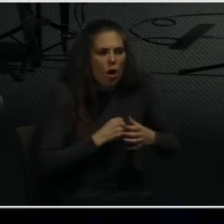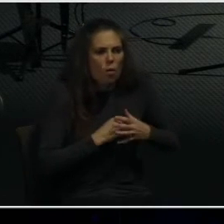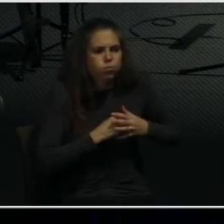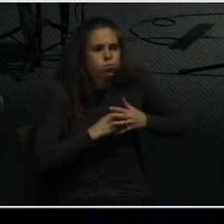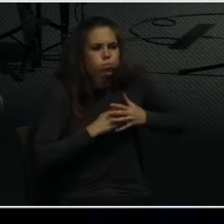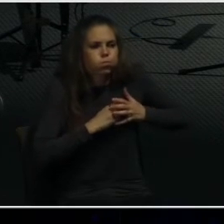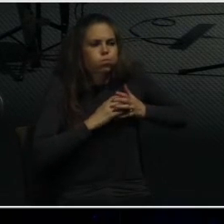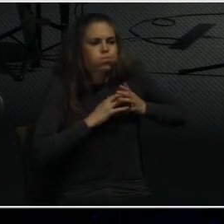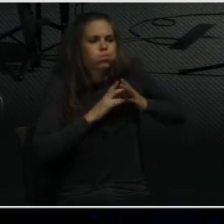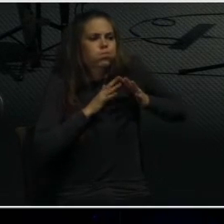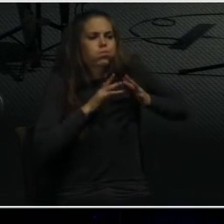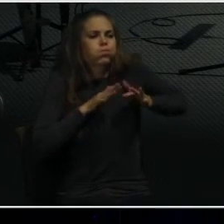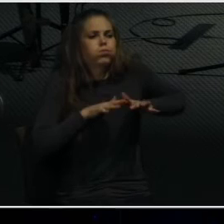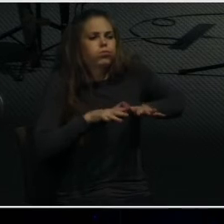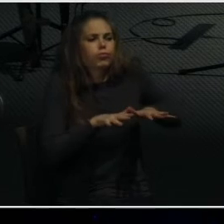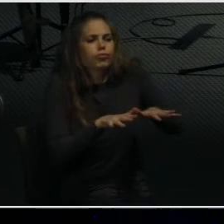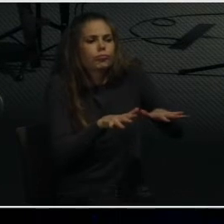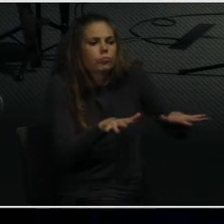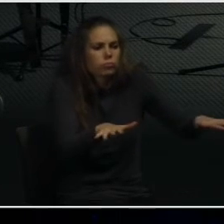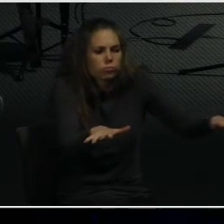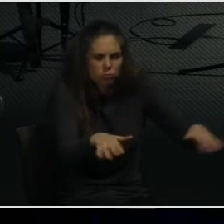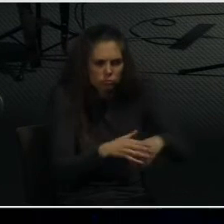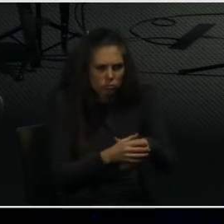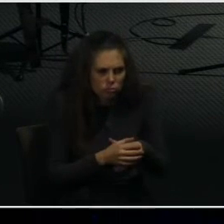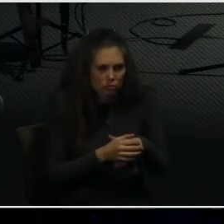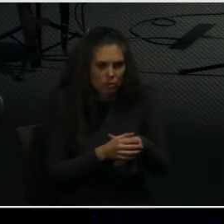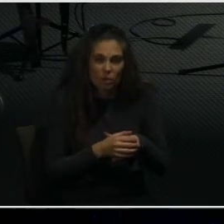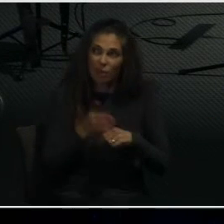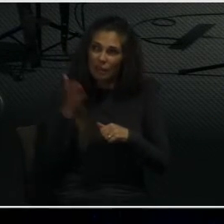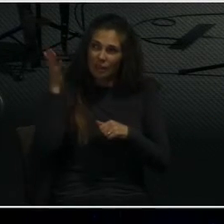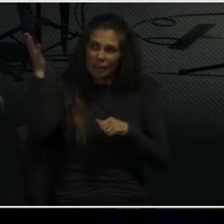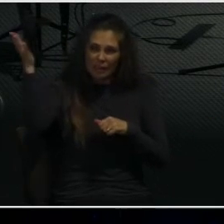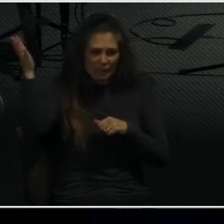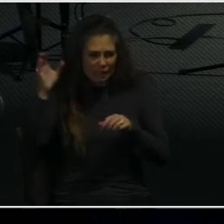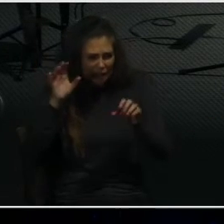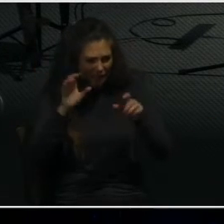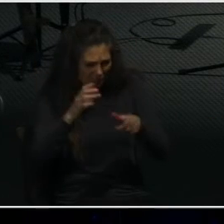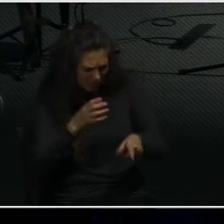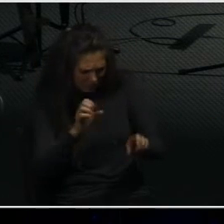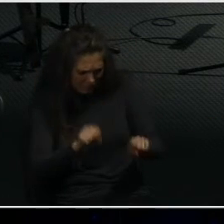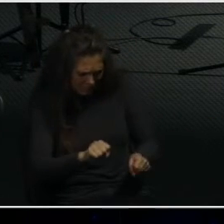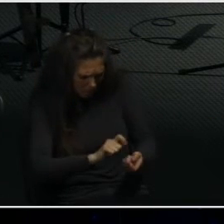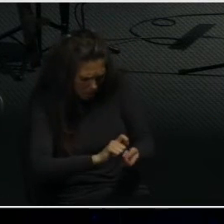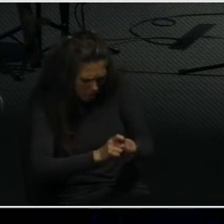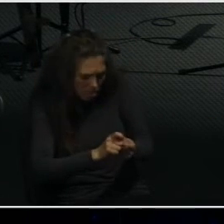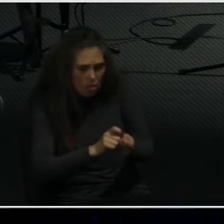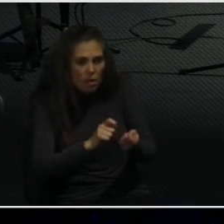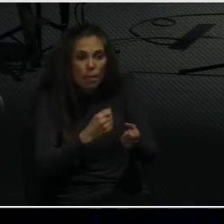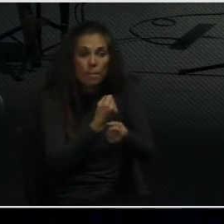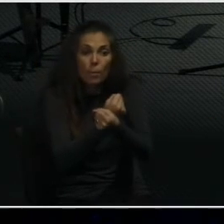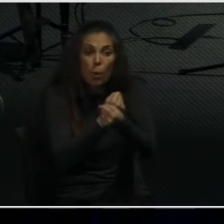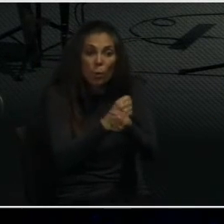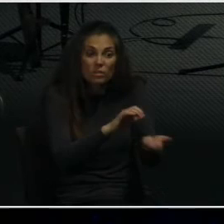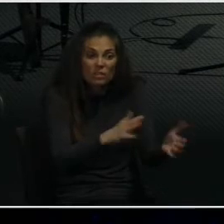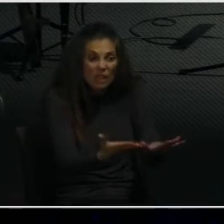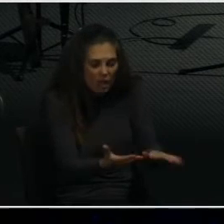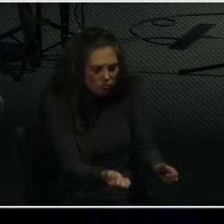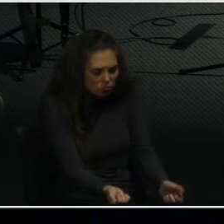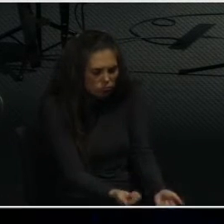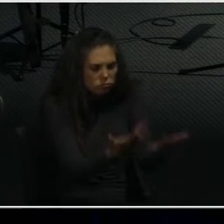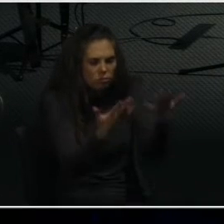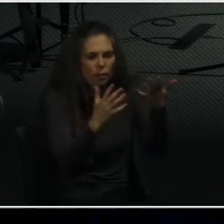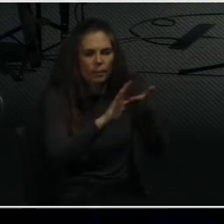our lives can make dead bones come to life and turn and transform dry valleys into lush gardens.